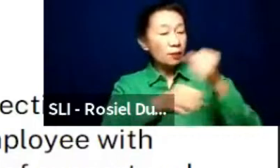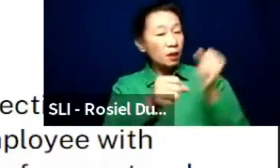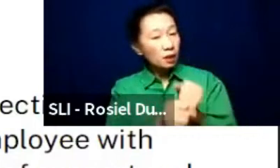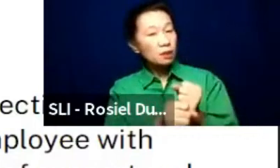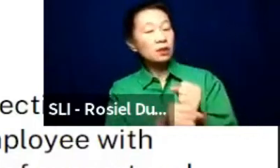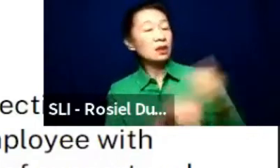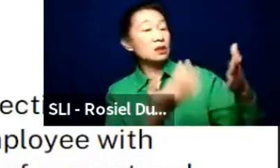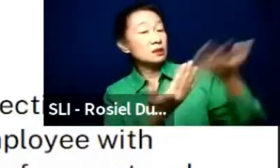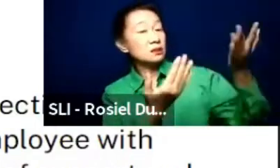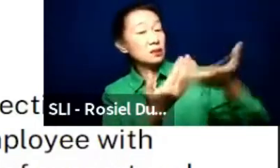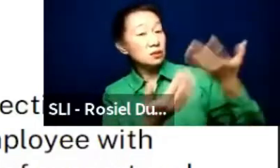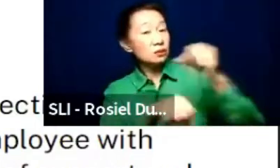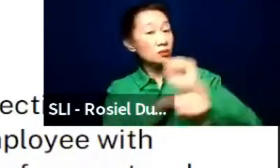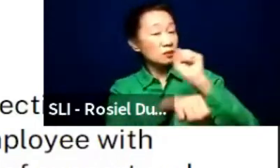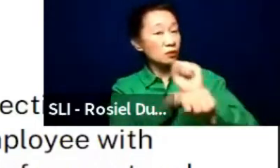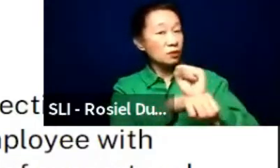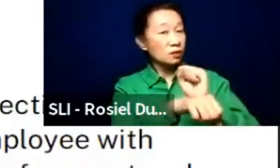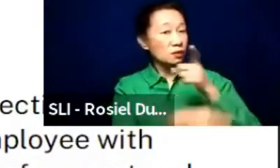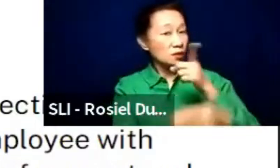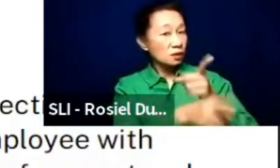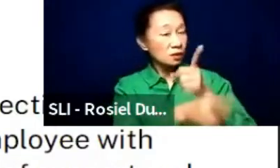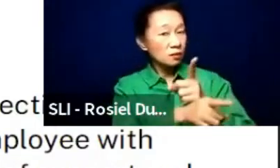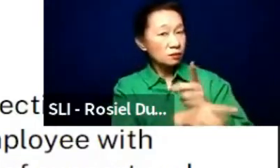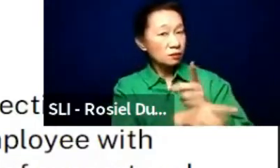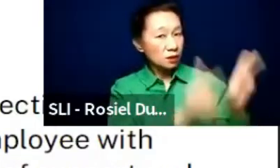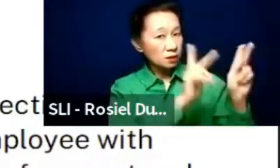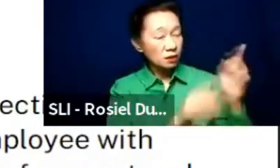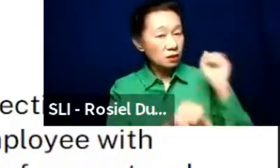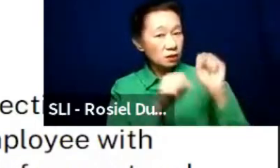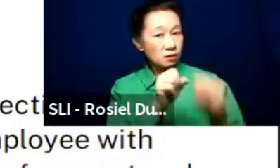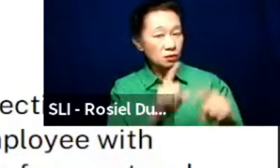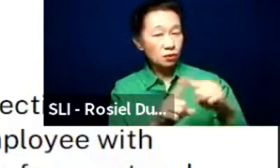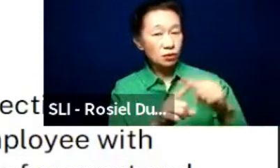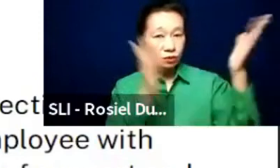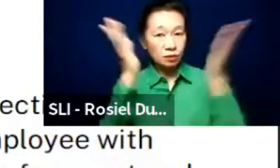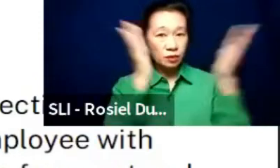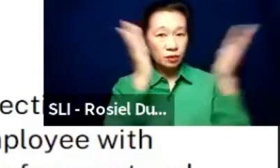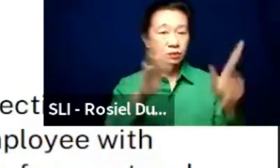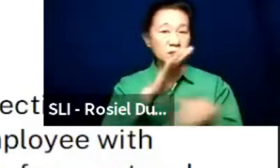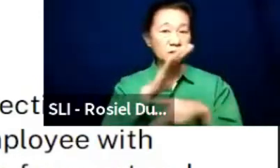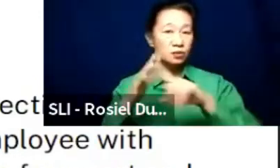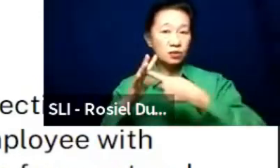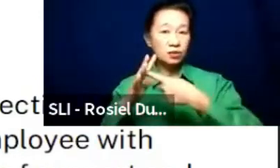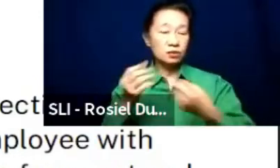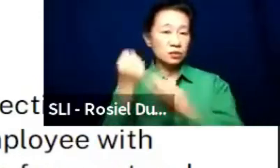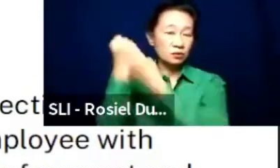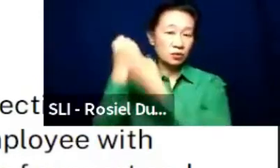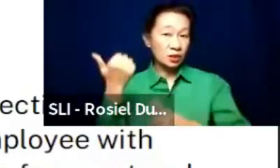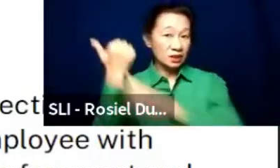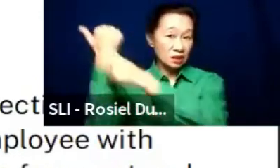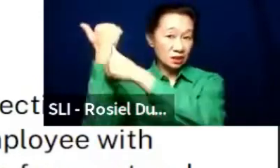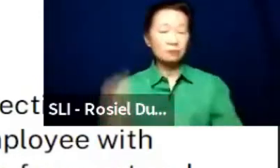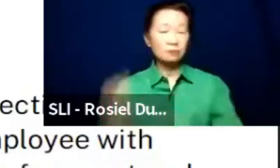it. And really, their purpose is to serve as a primary source of support